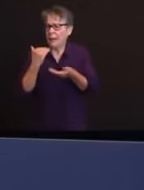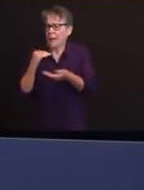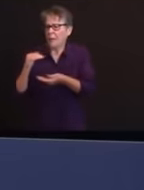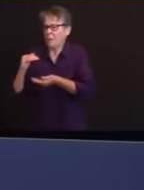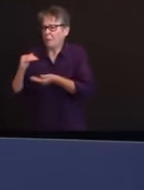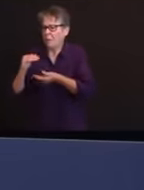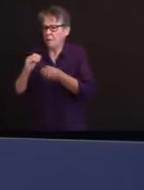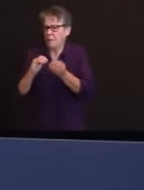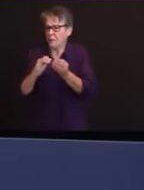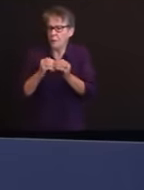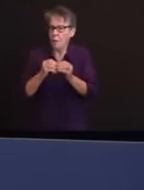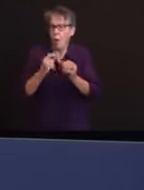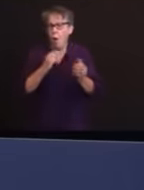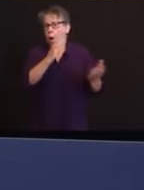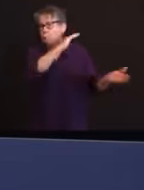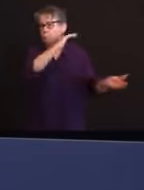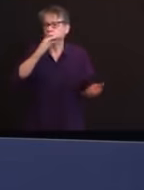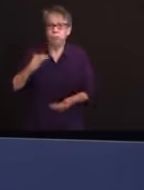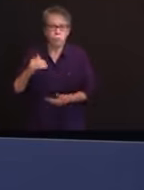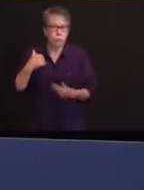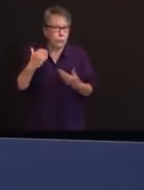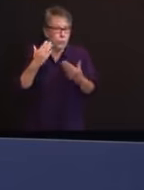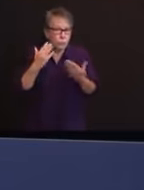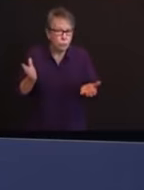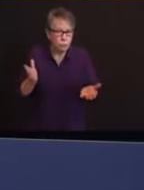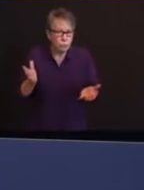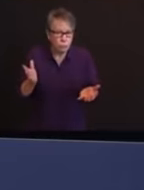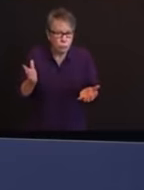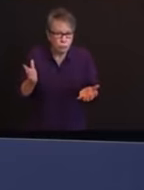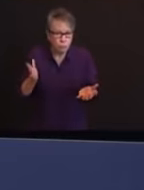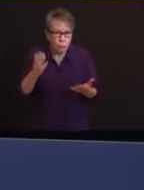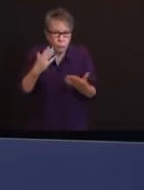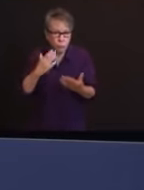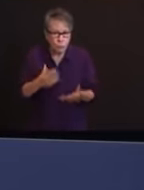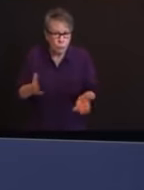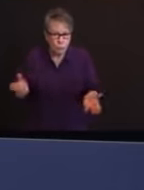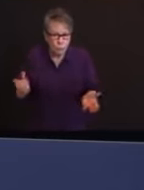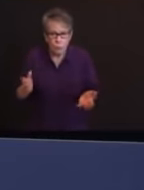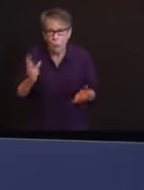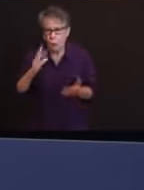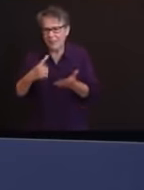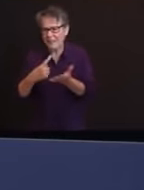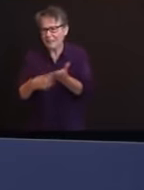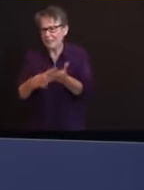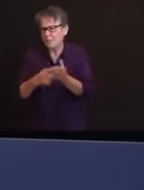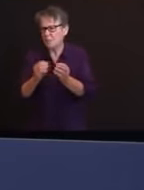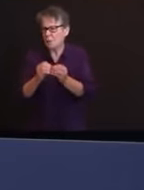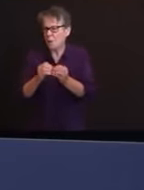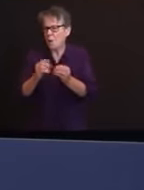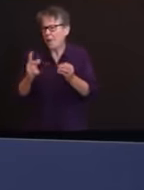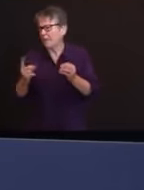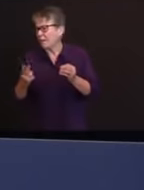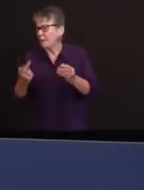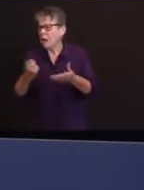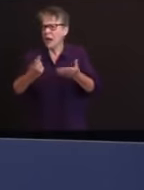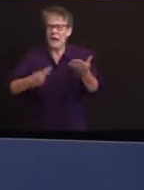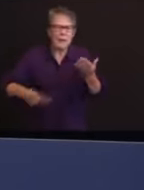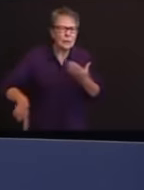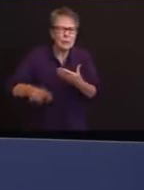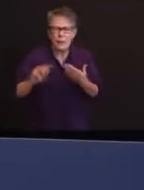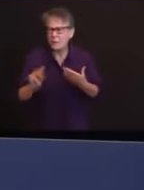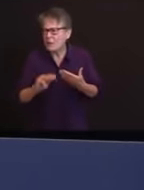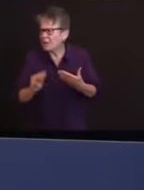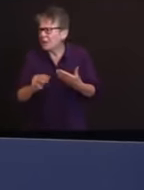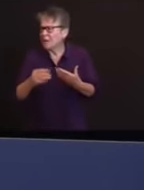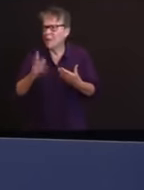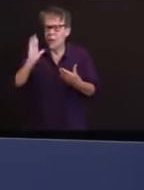Those two scenarios are up for discussion this Thursday, so I'll have more to tell you probably next week on the specificity